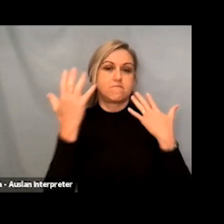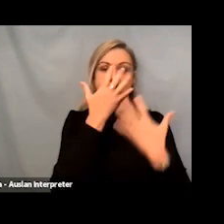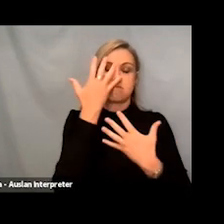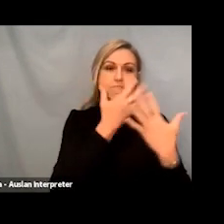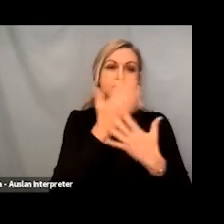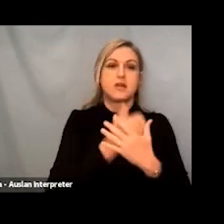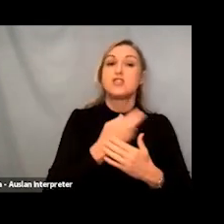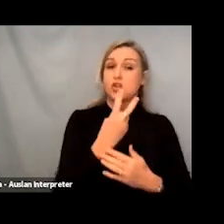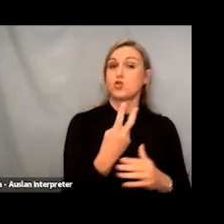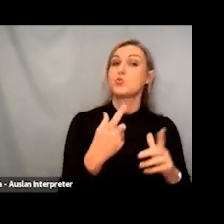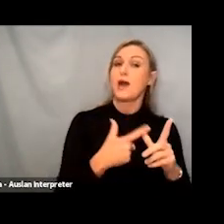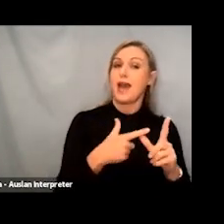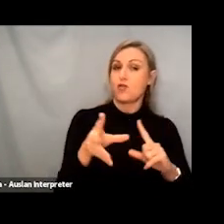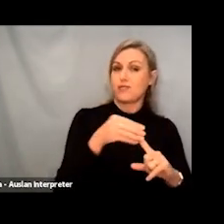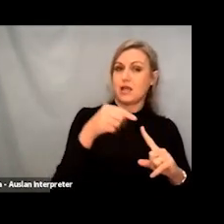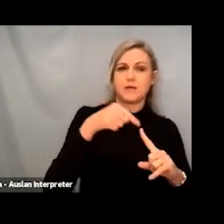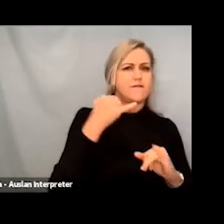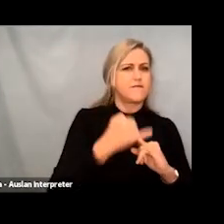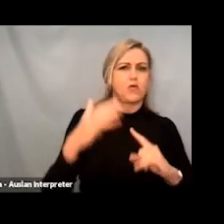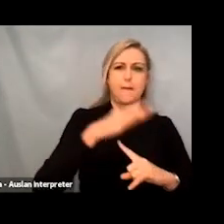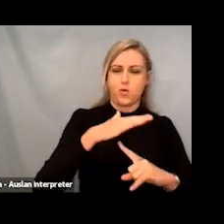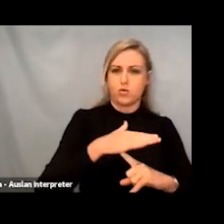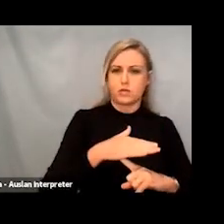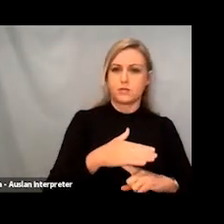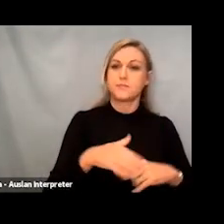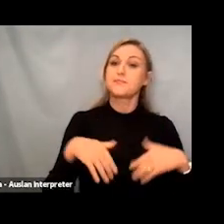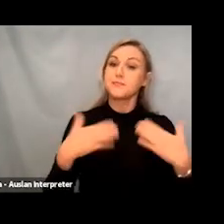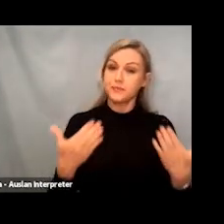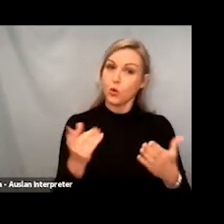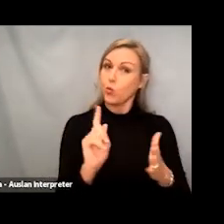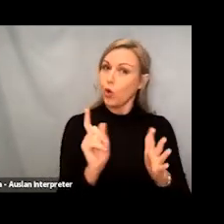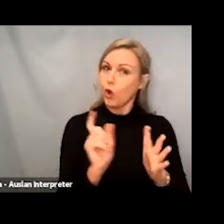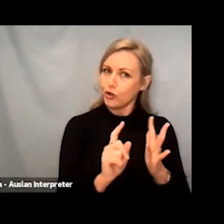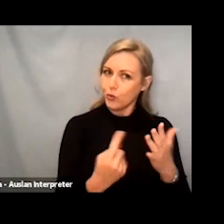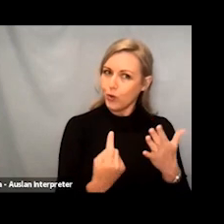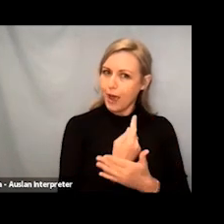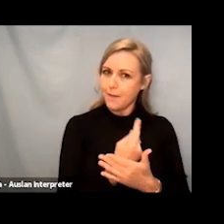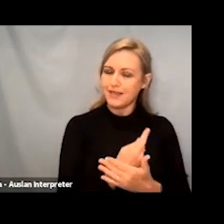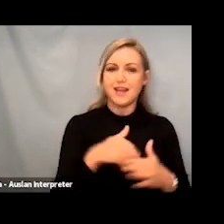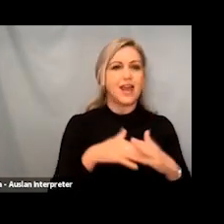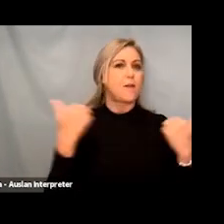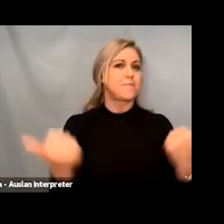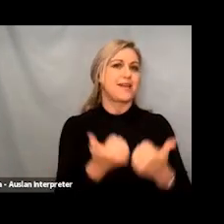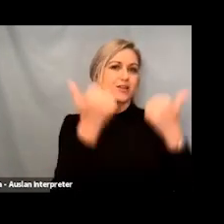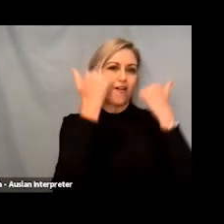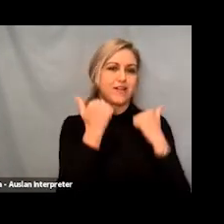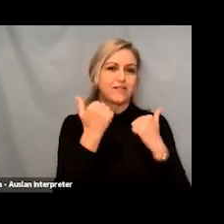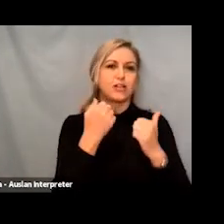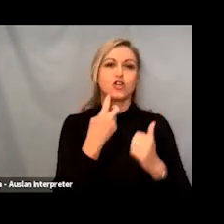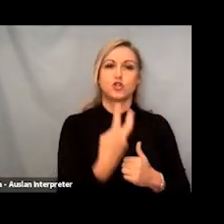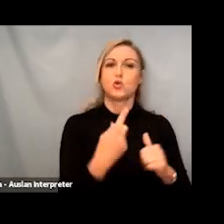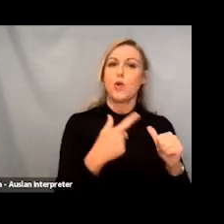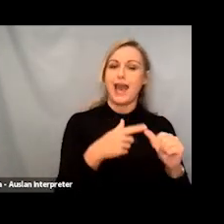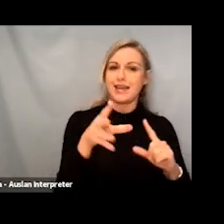very important. What does it do? Well, now there's a wealth of evidence that 2A signaling links